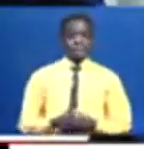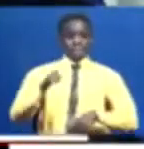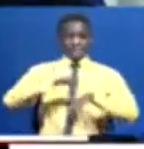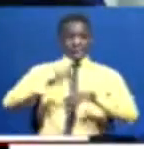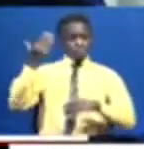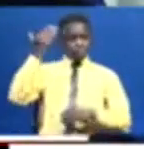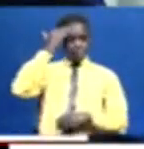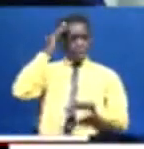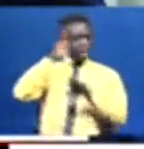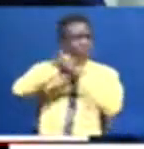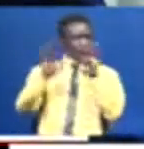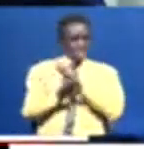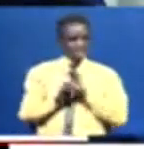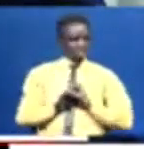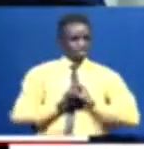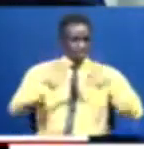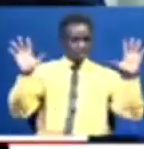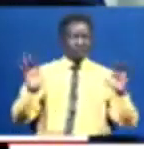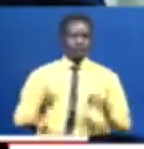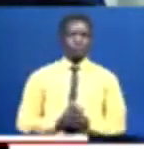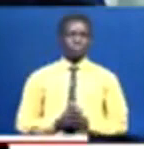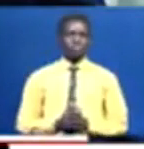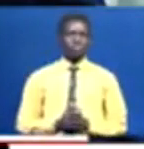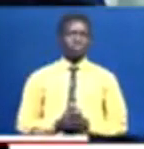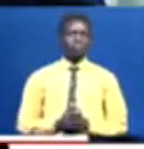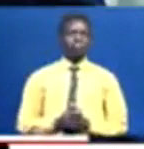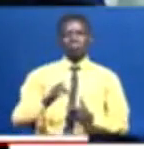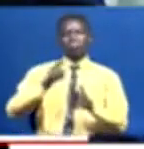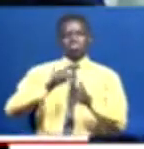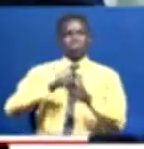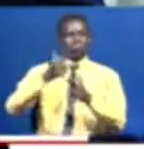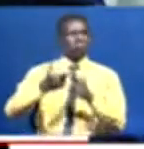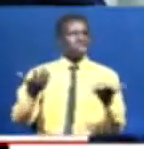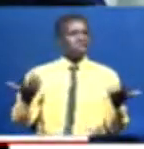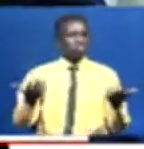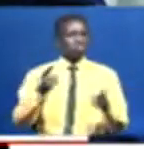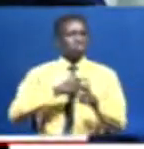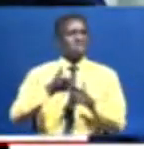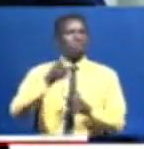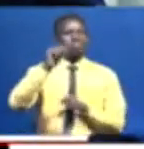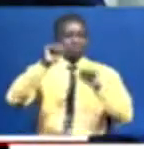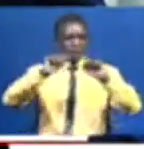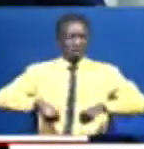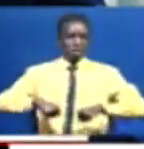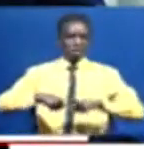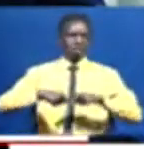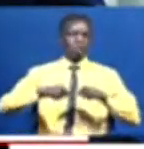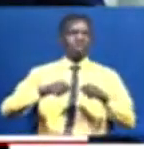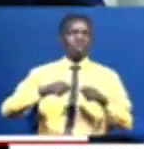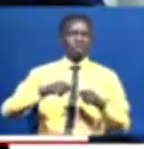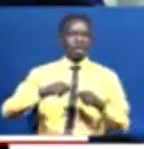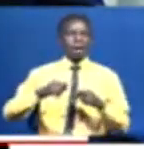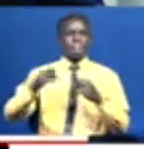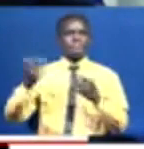your data, then you can be able to employ the necessary